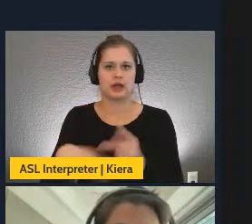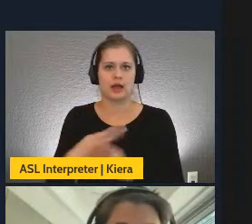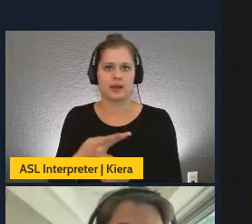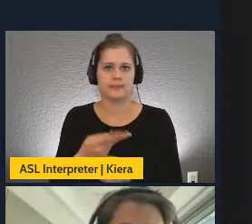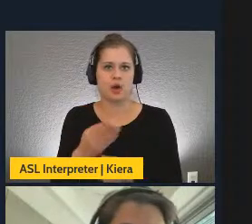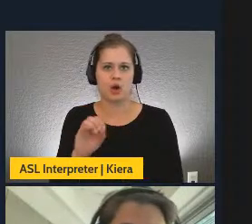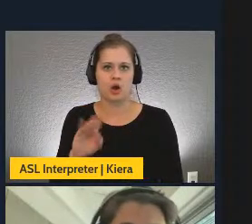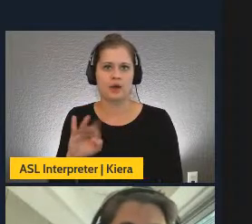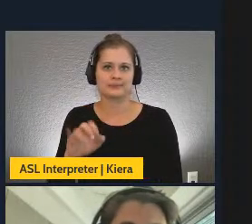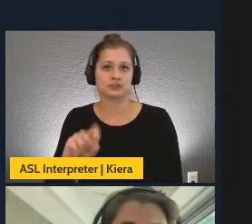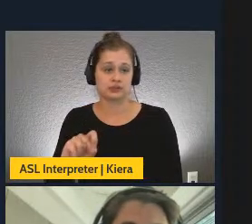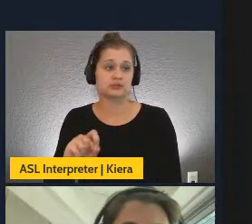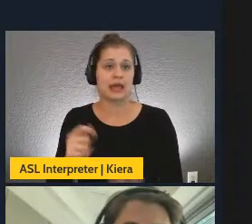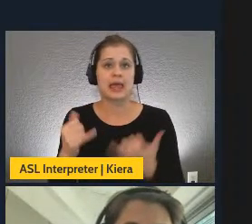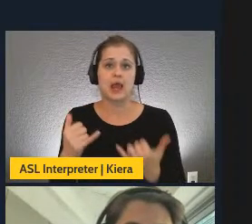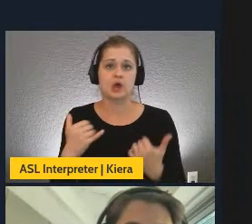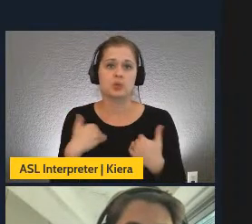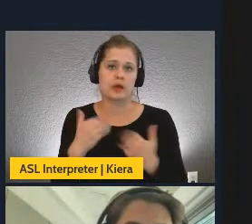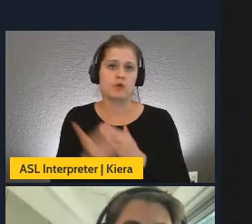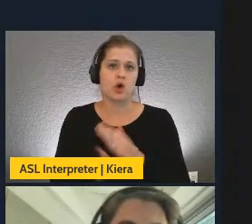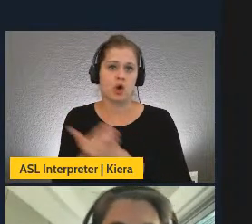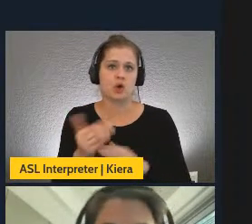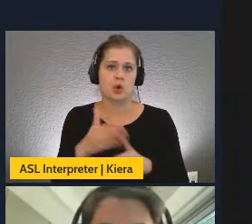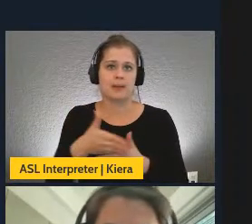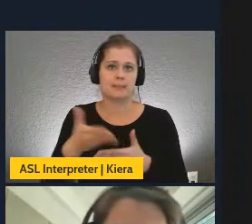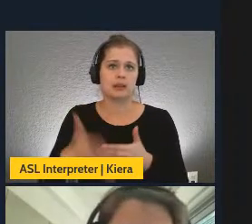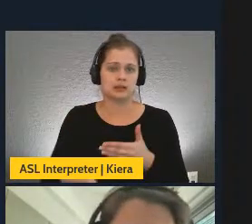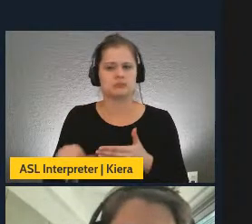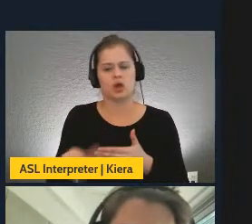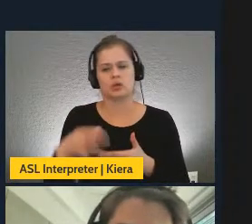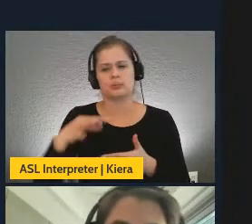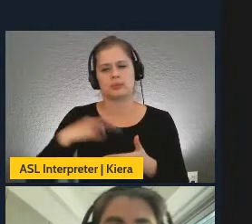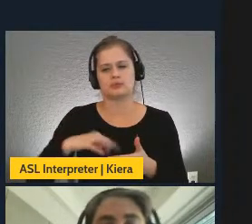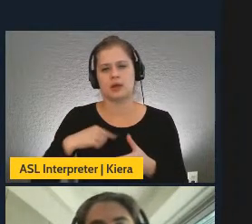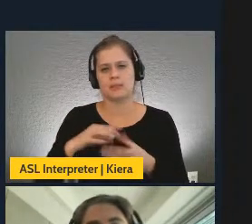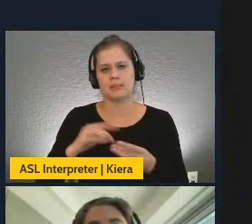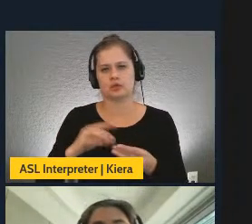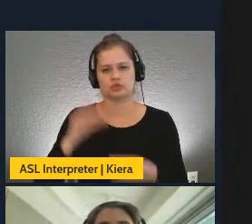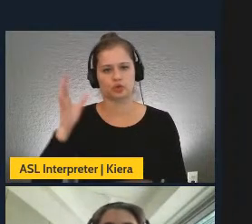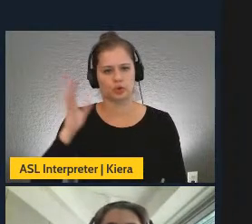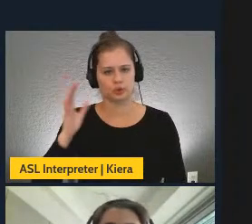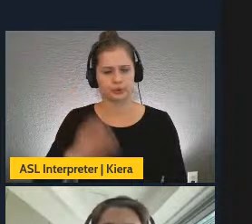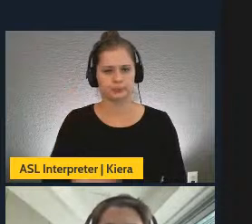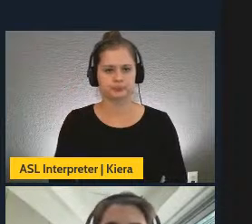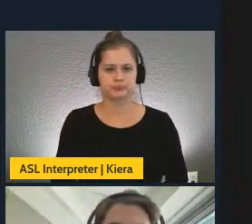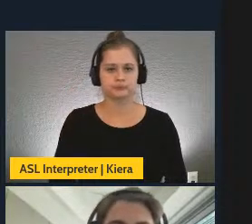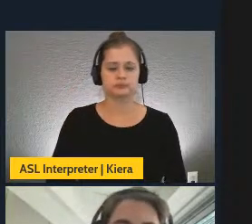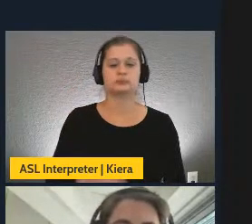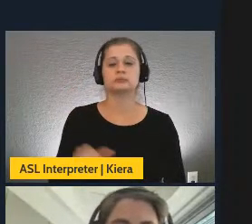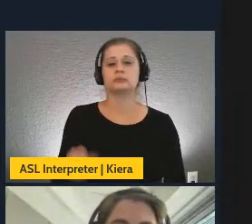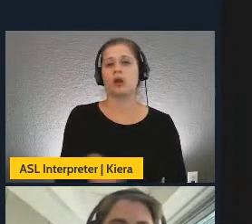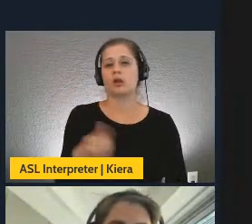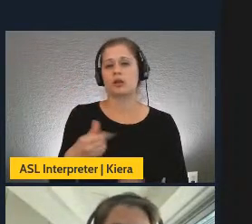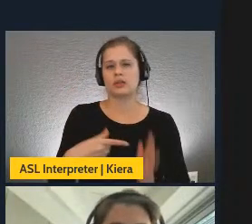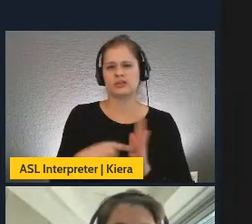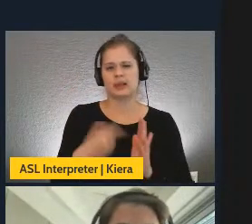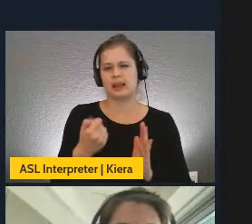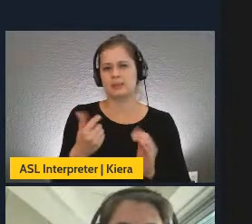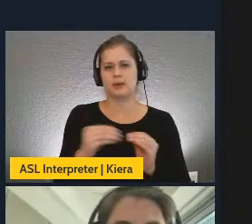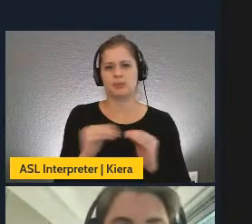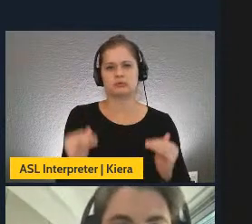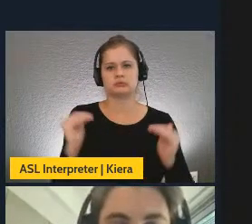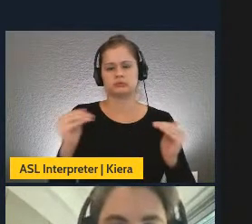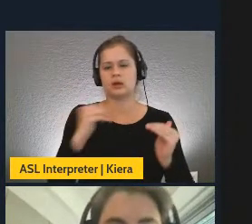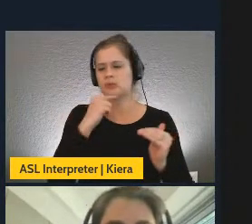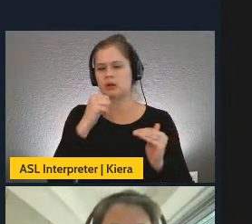all those benefits I mentioned earlier. I'll give you another example here, although this example is slightly higher level. Don't really go into as